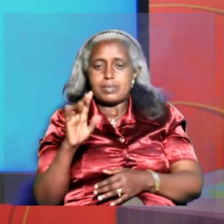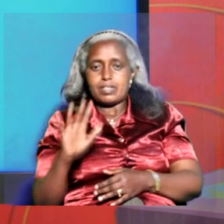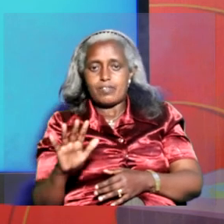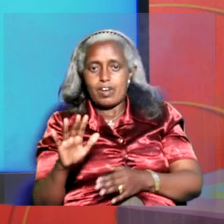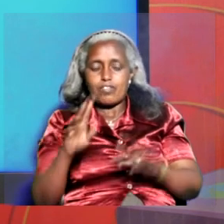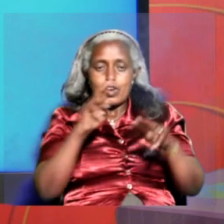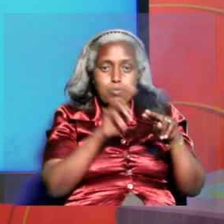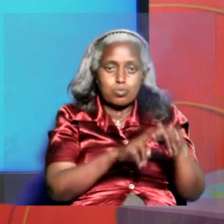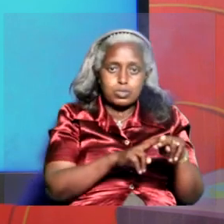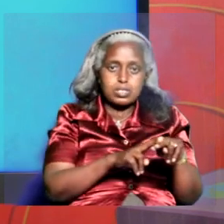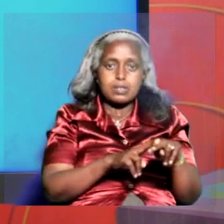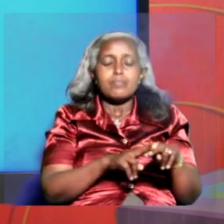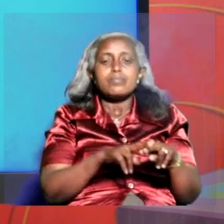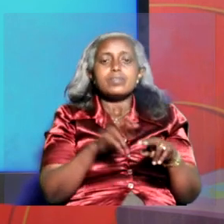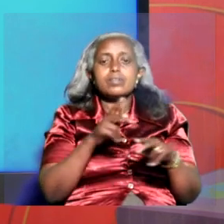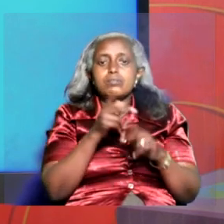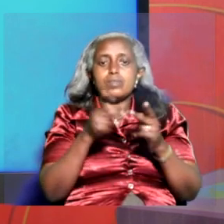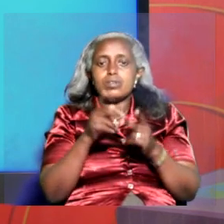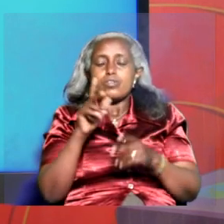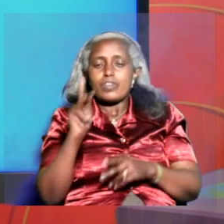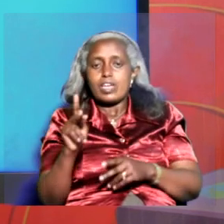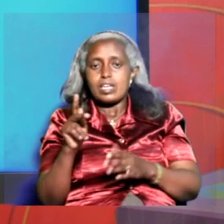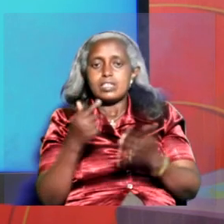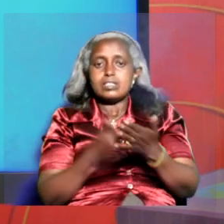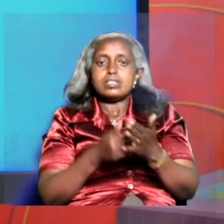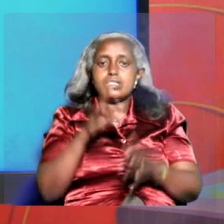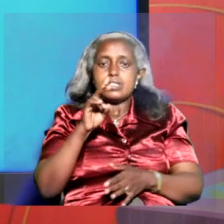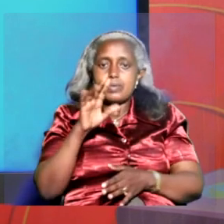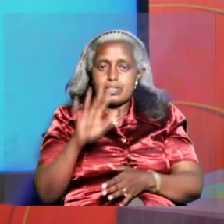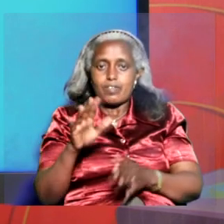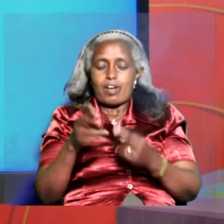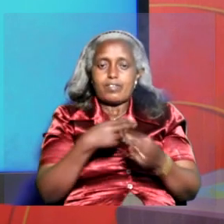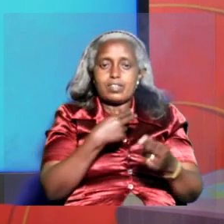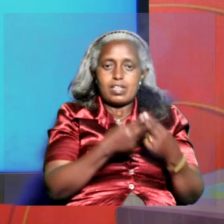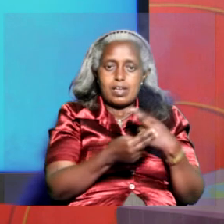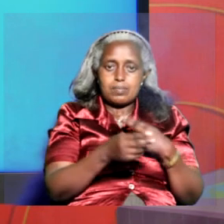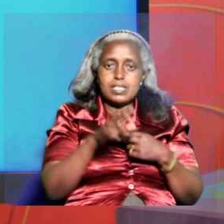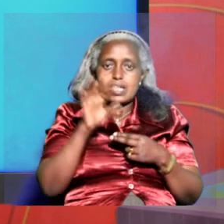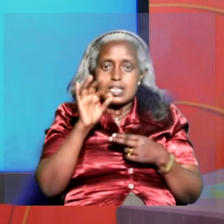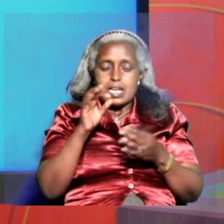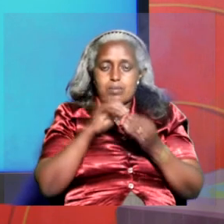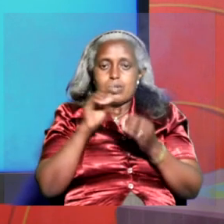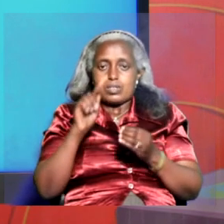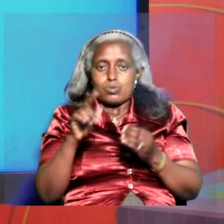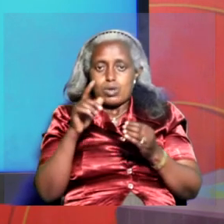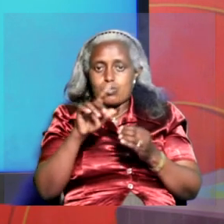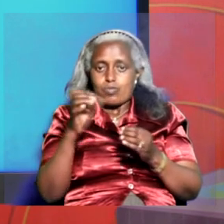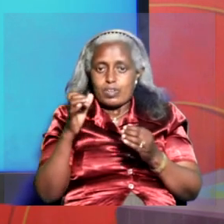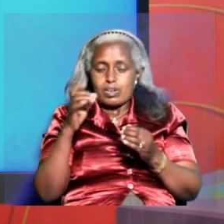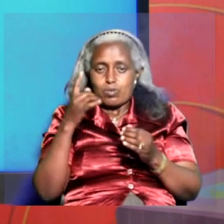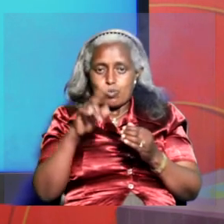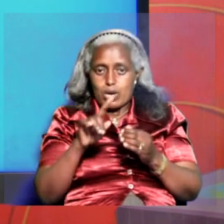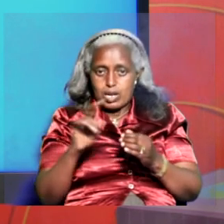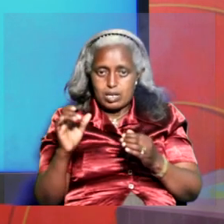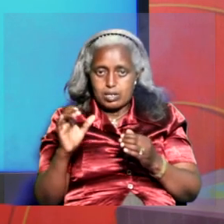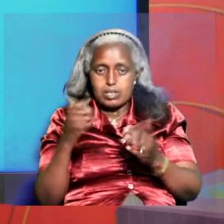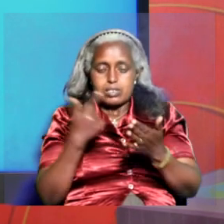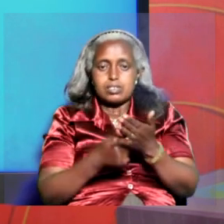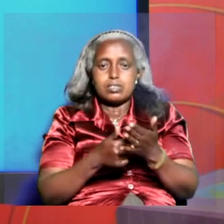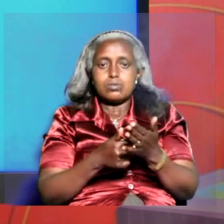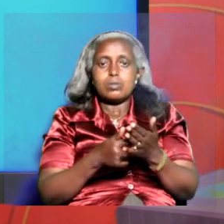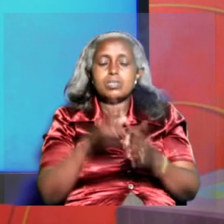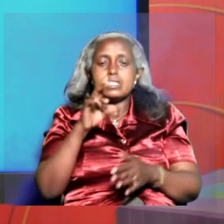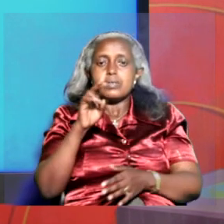P75, put 75 in place of K, you will have 75 times 9 plus 1 over 100. So this